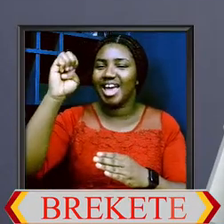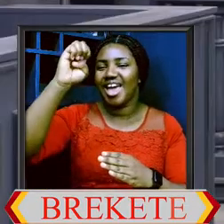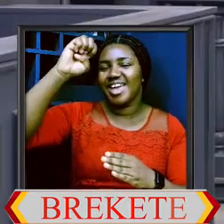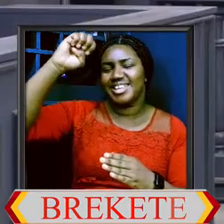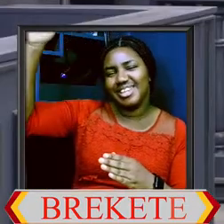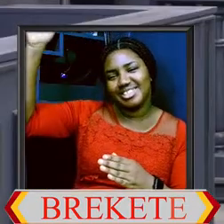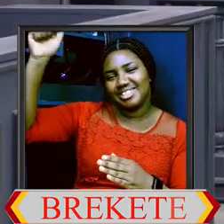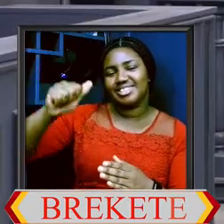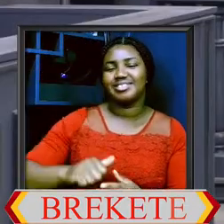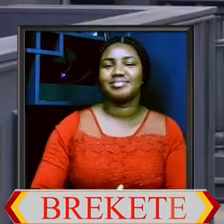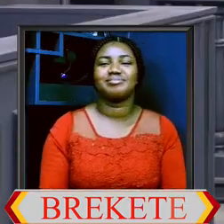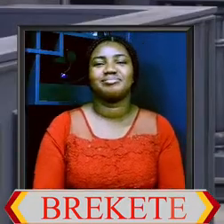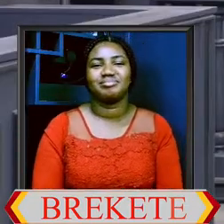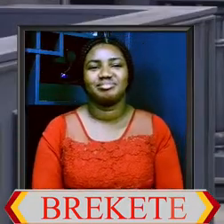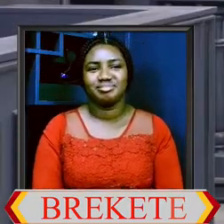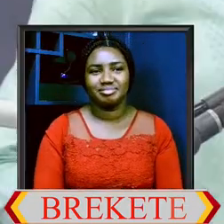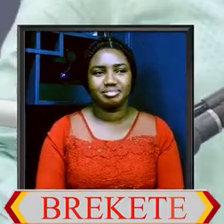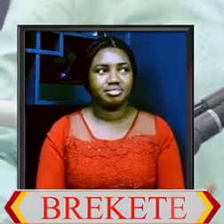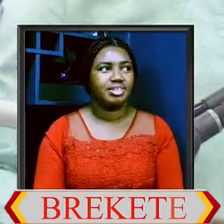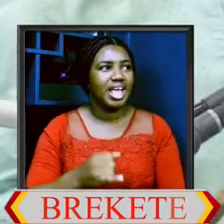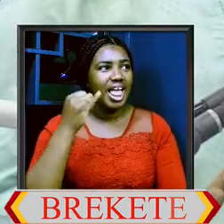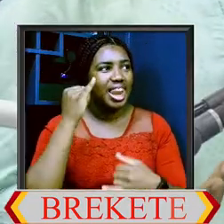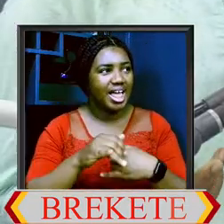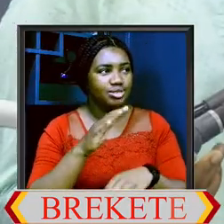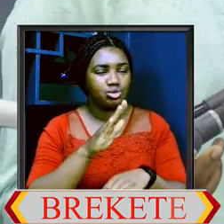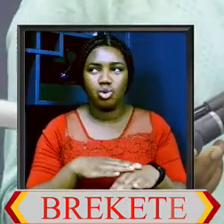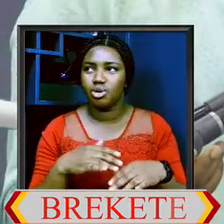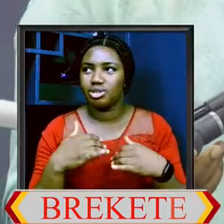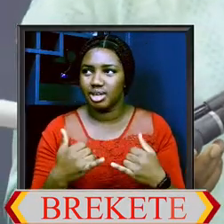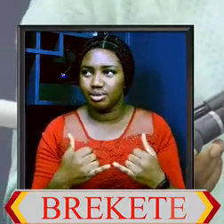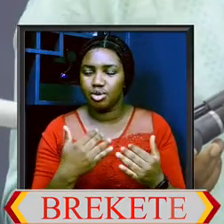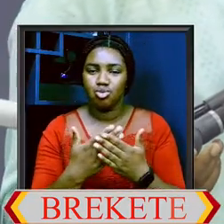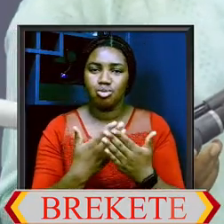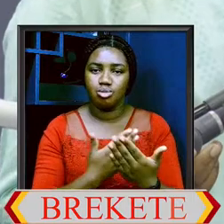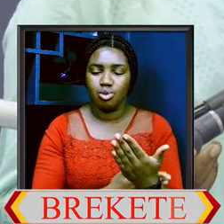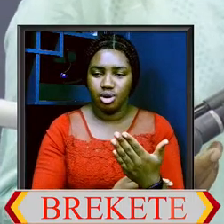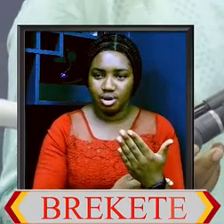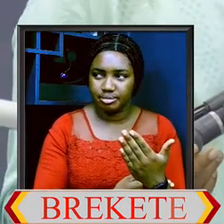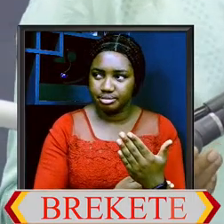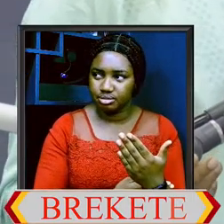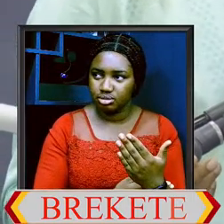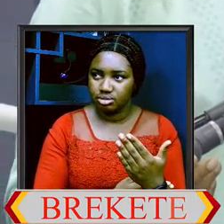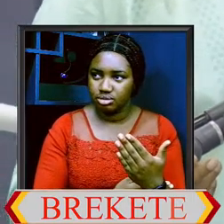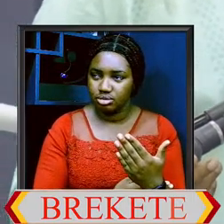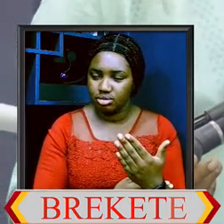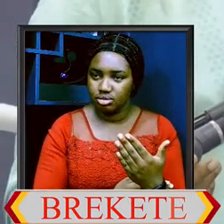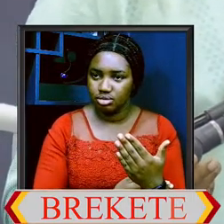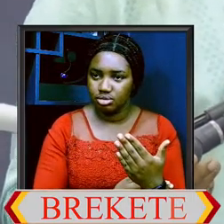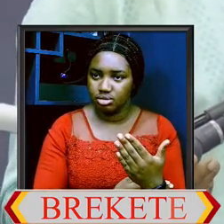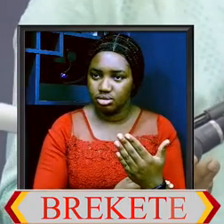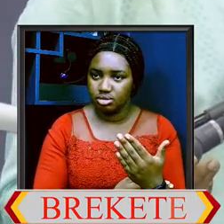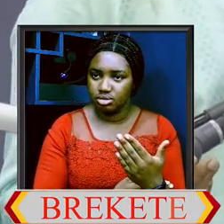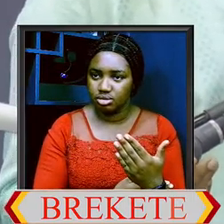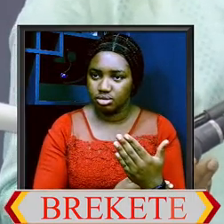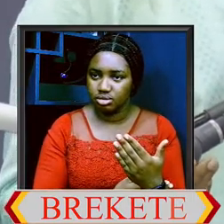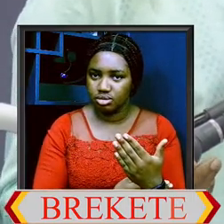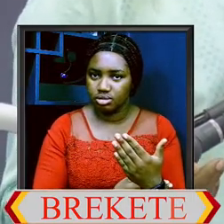abro last call where we will take now hello good morning